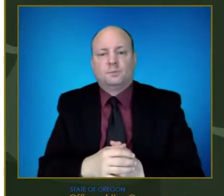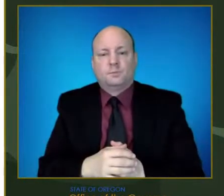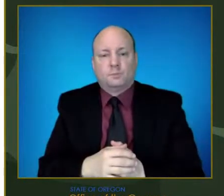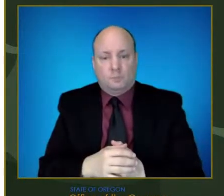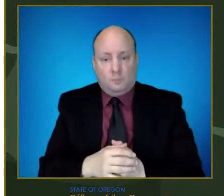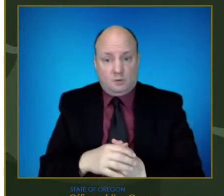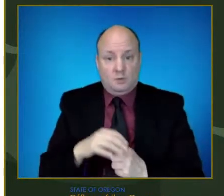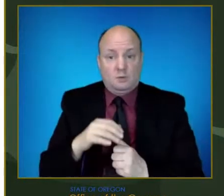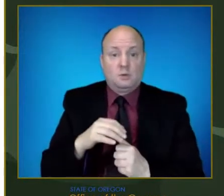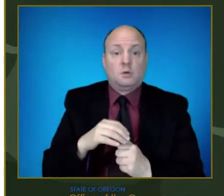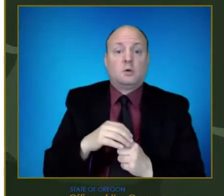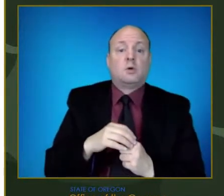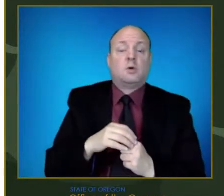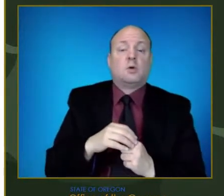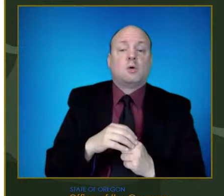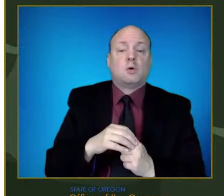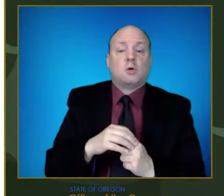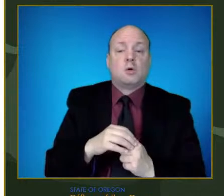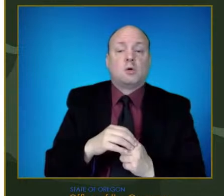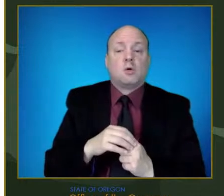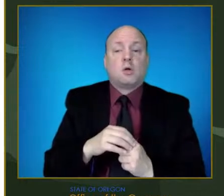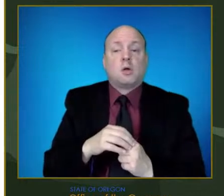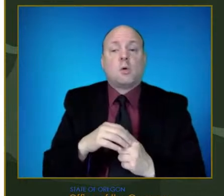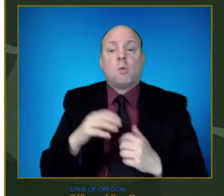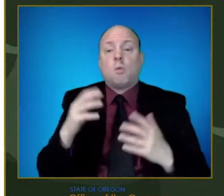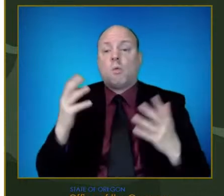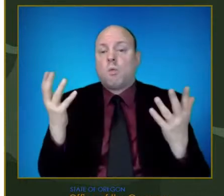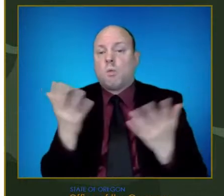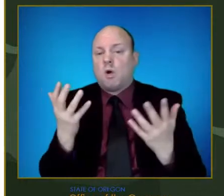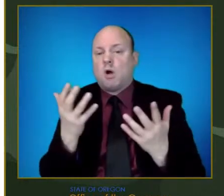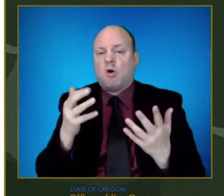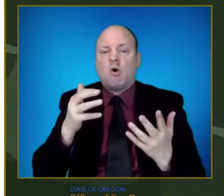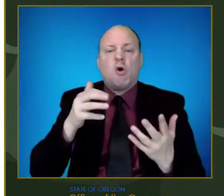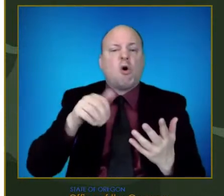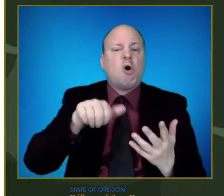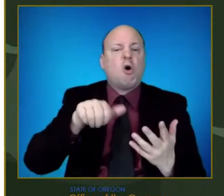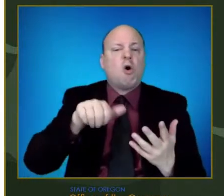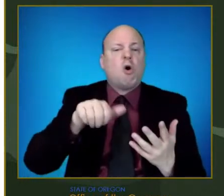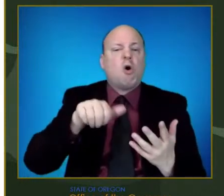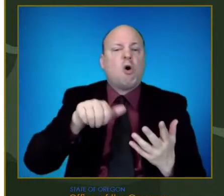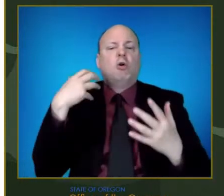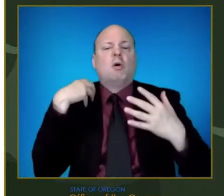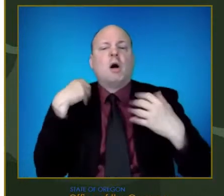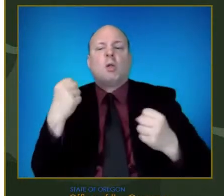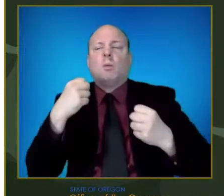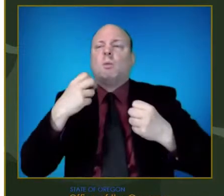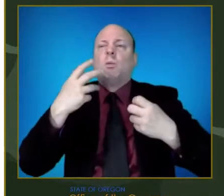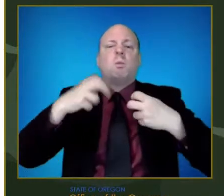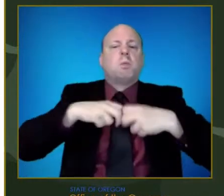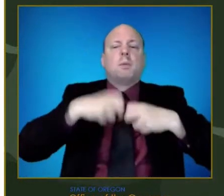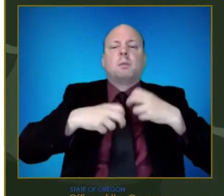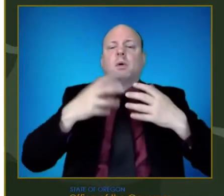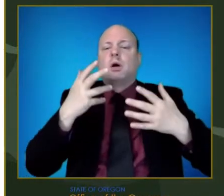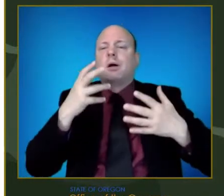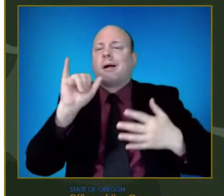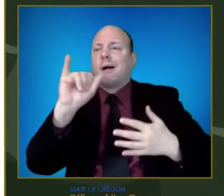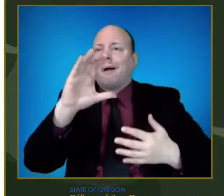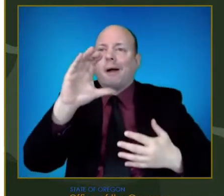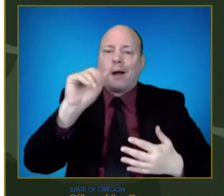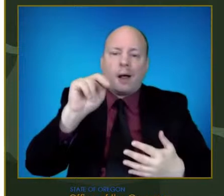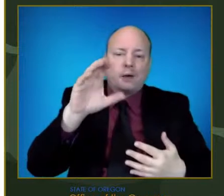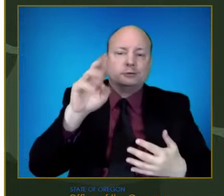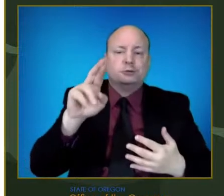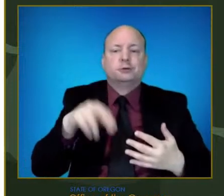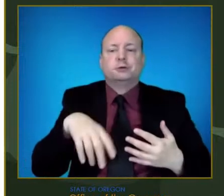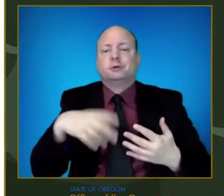This slide shows the underlying conditions that now qualify for a vaccine: cancer, chronic kidney disease, chronic lung diseases,